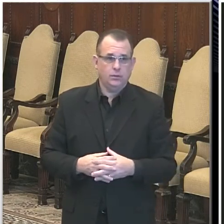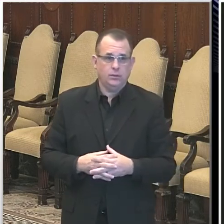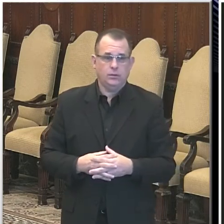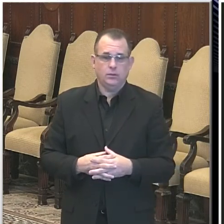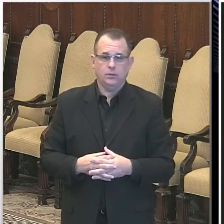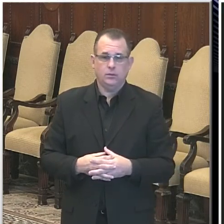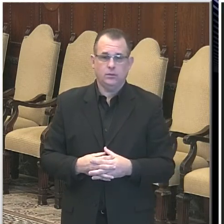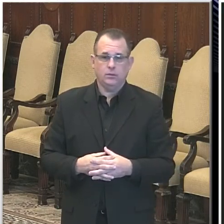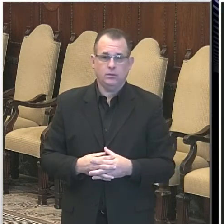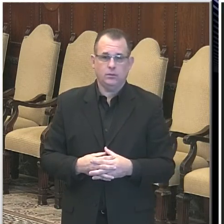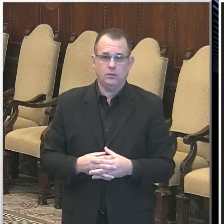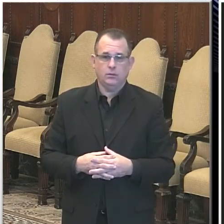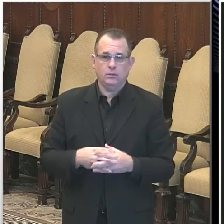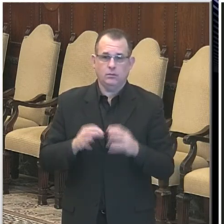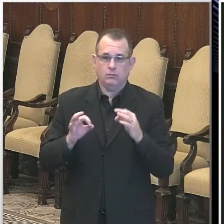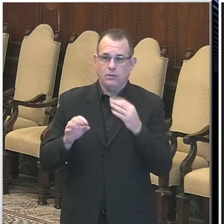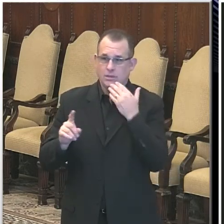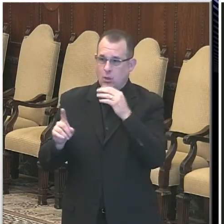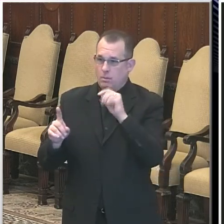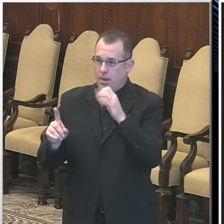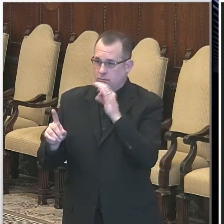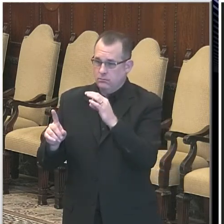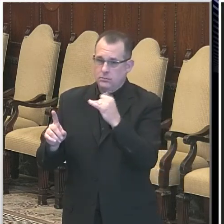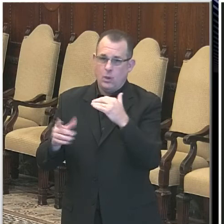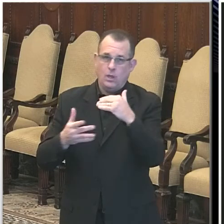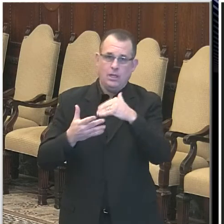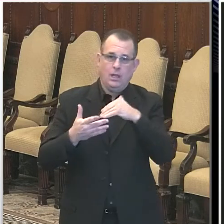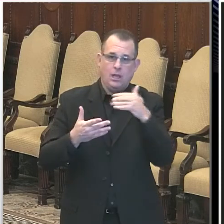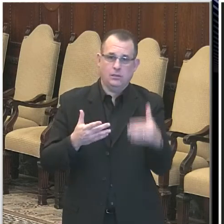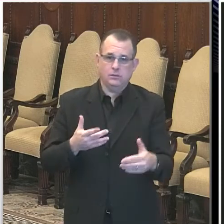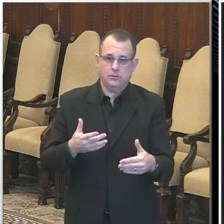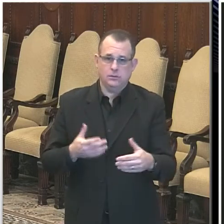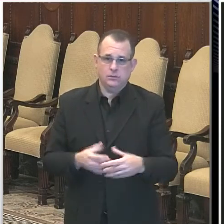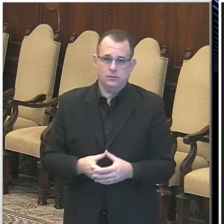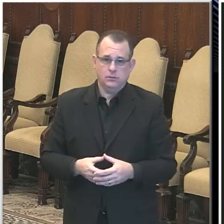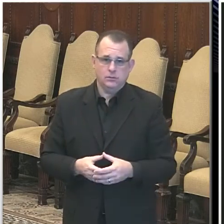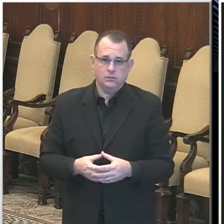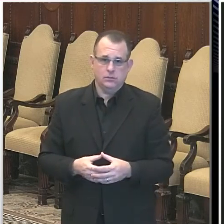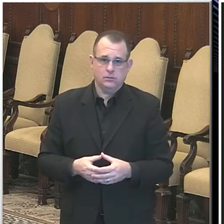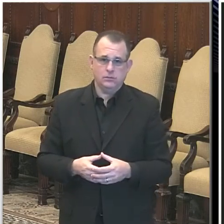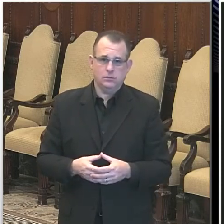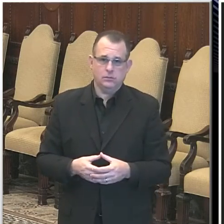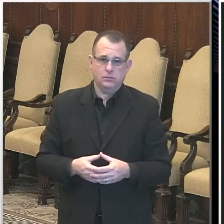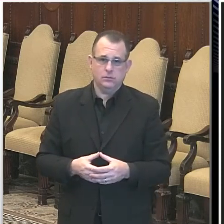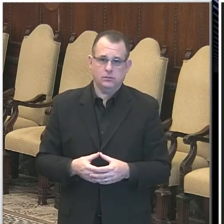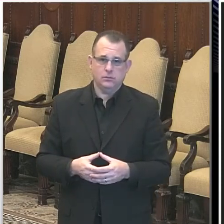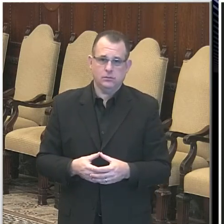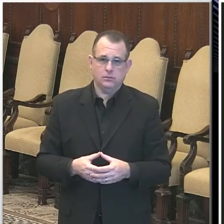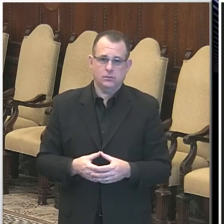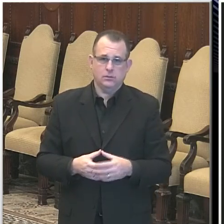Okay, thank you, Max. We're now going to go to Manny Smith with CBS 3. Manny?